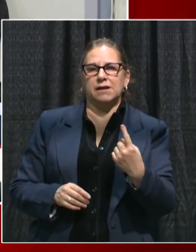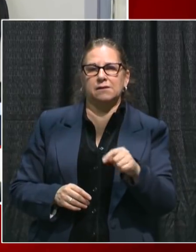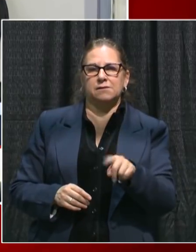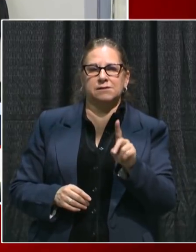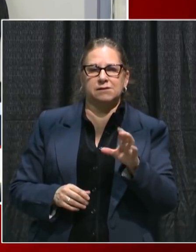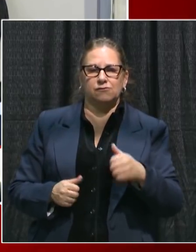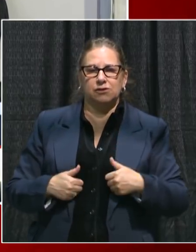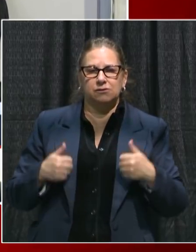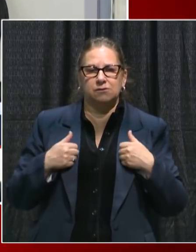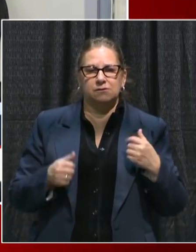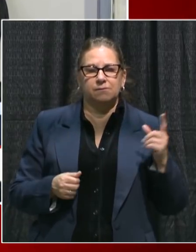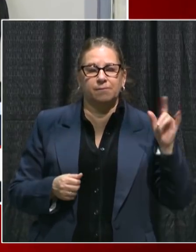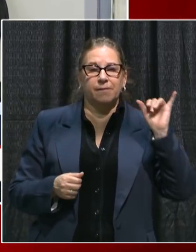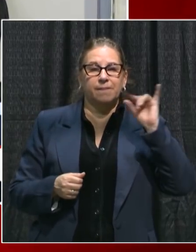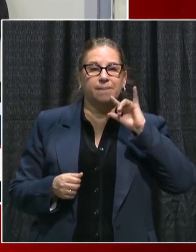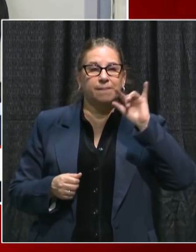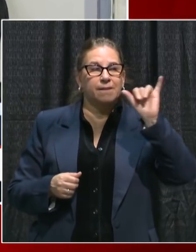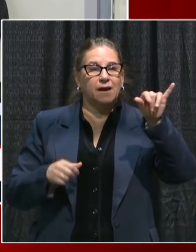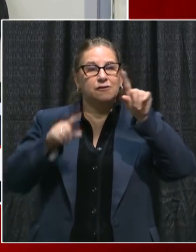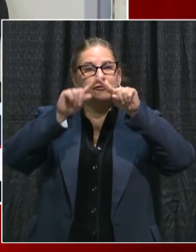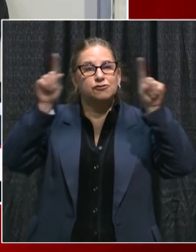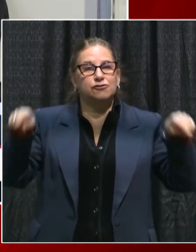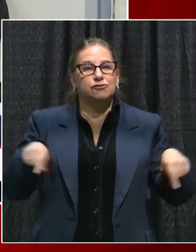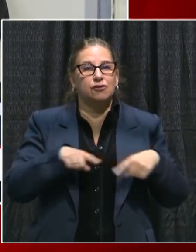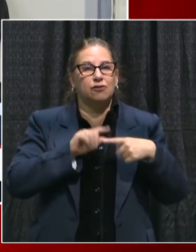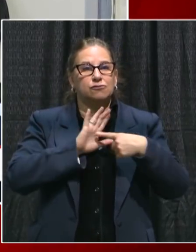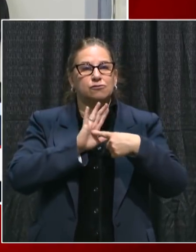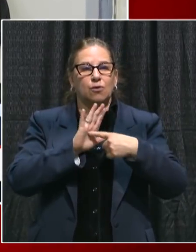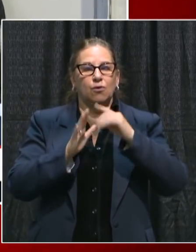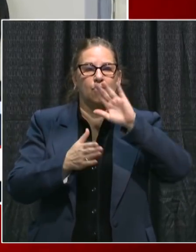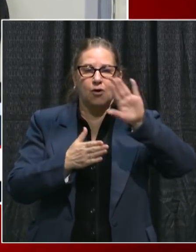all patients regardless of residency. Thank you. Yes, sir.